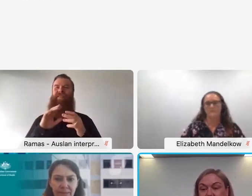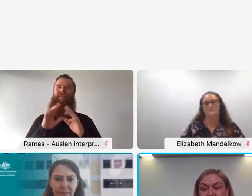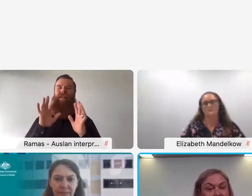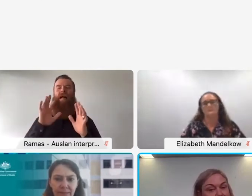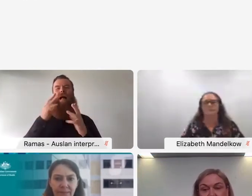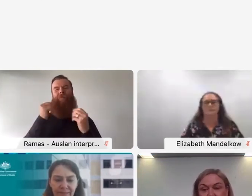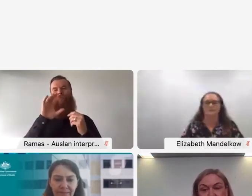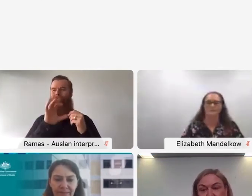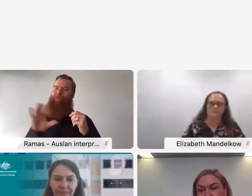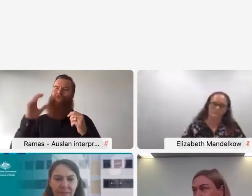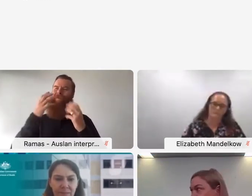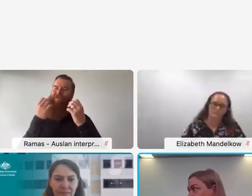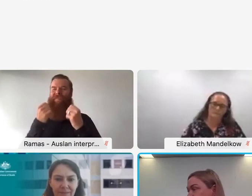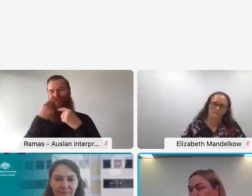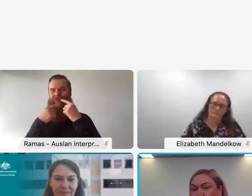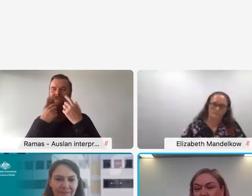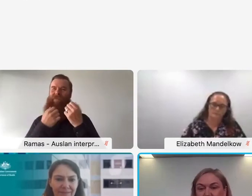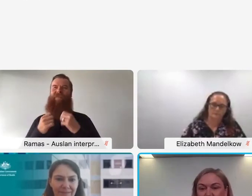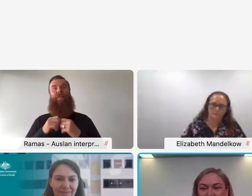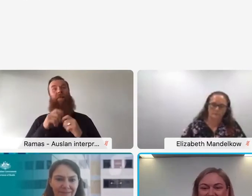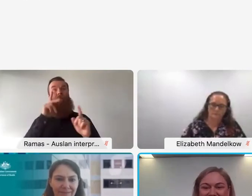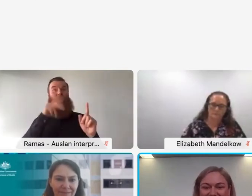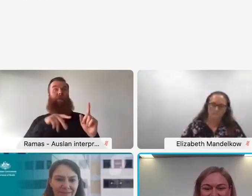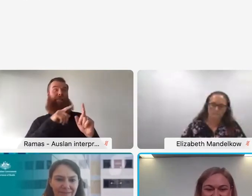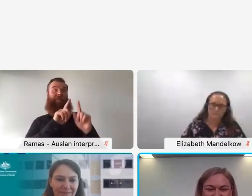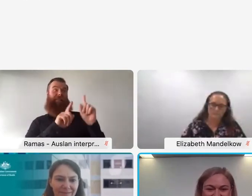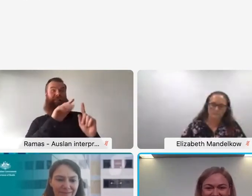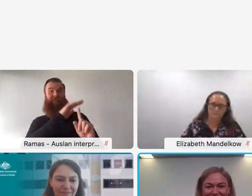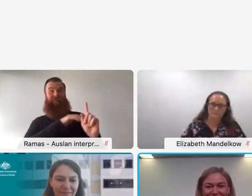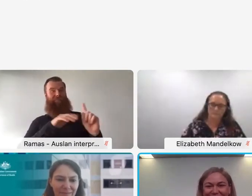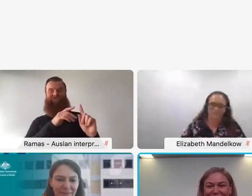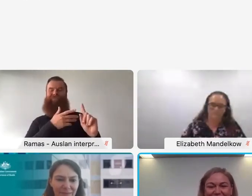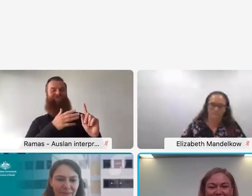but talk to us. Always talk to us.